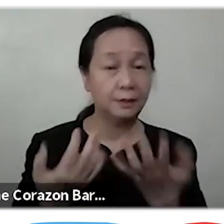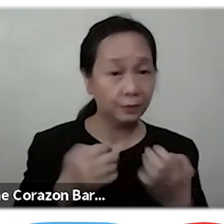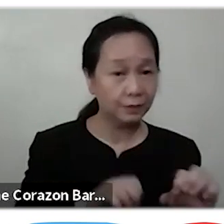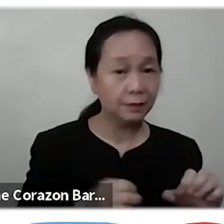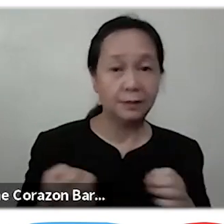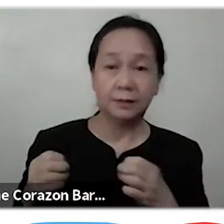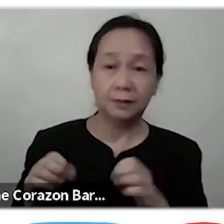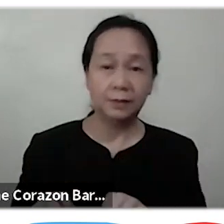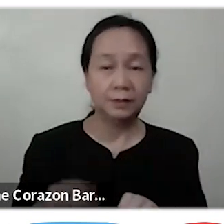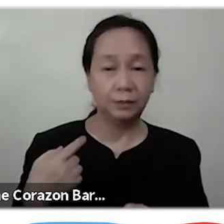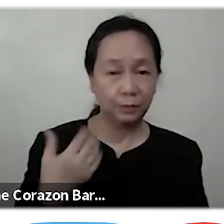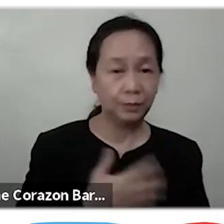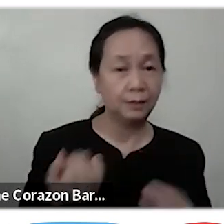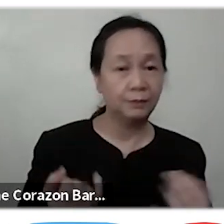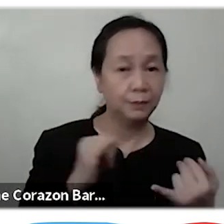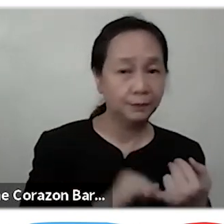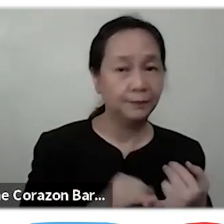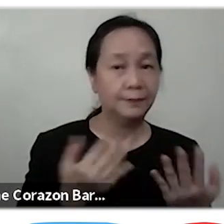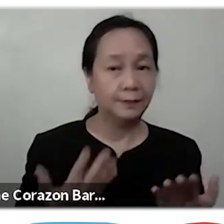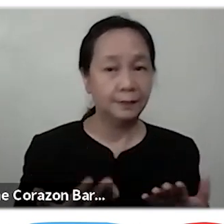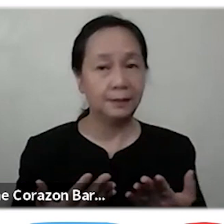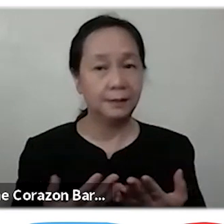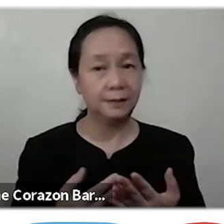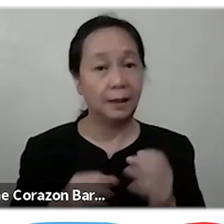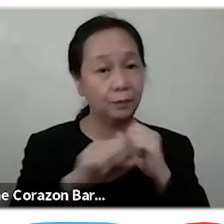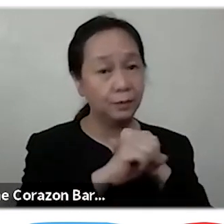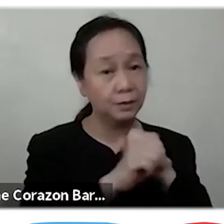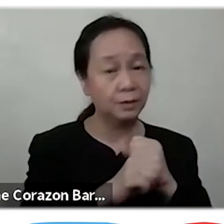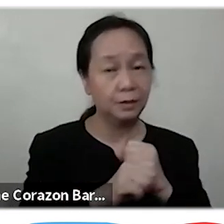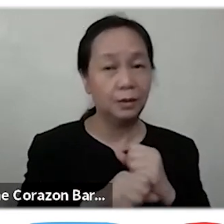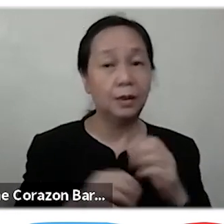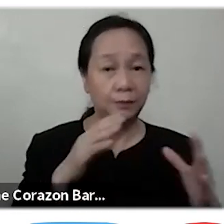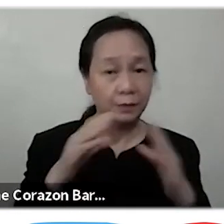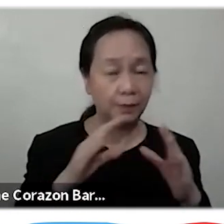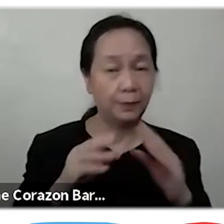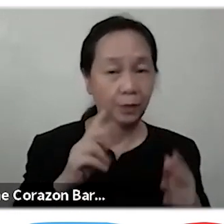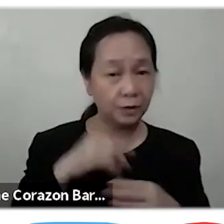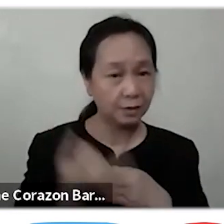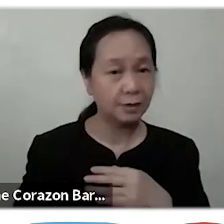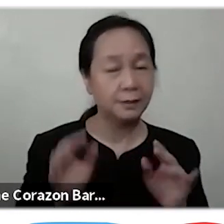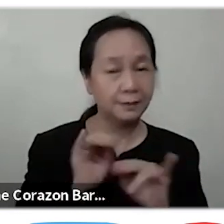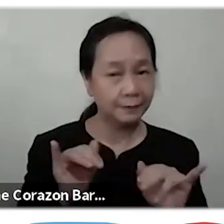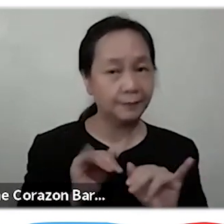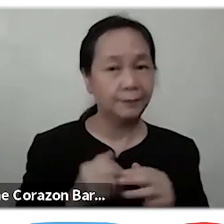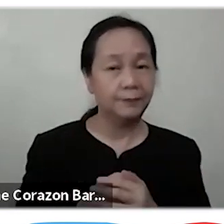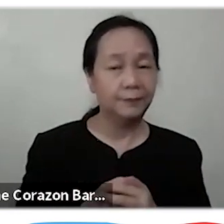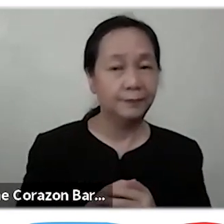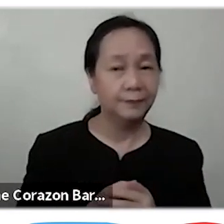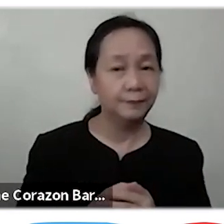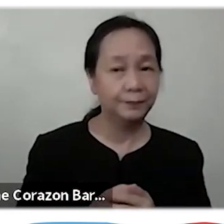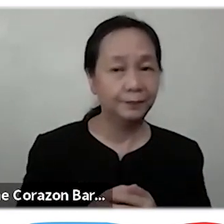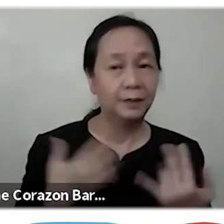And we were involved in the creation of advocacy communication projects as well. So I was able to use